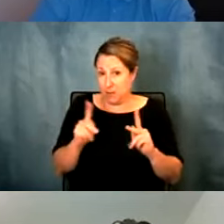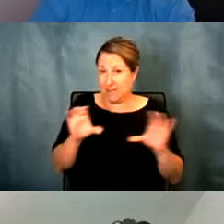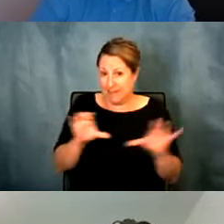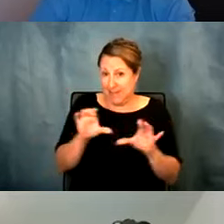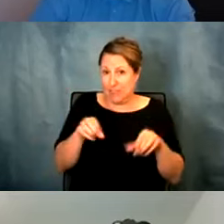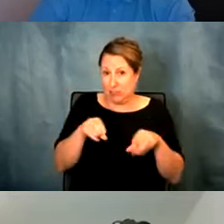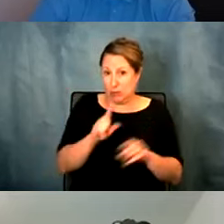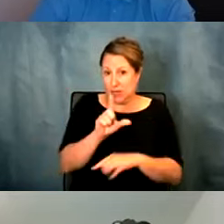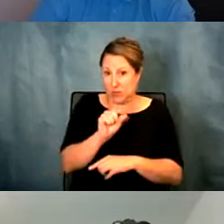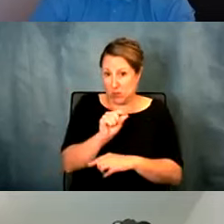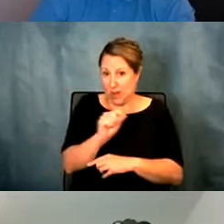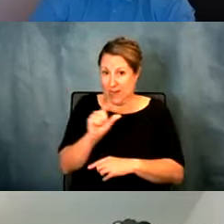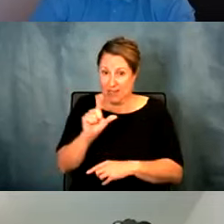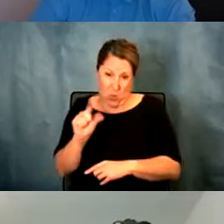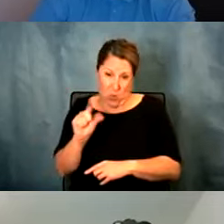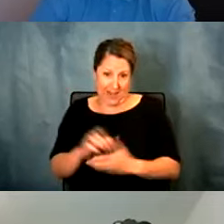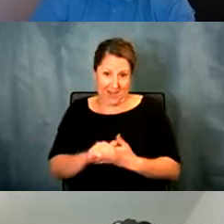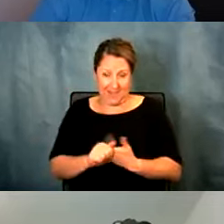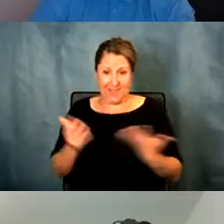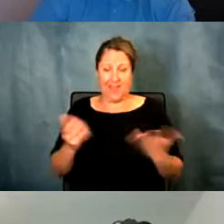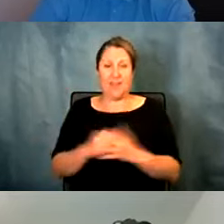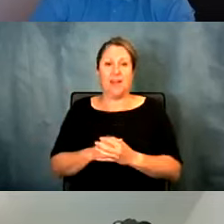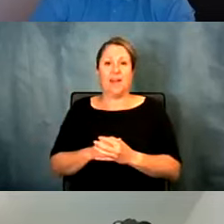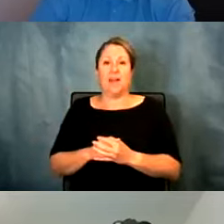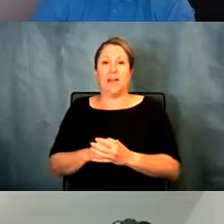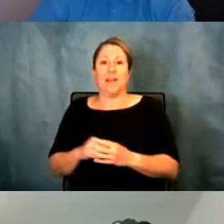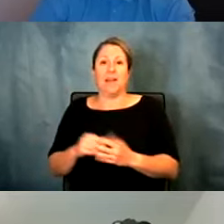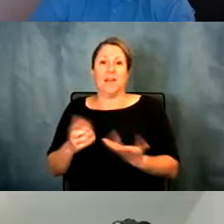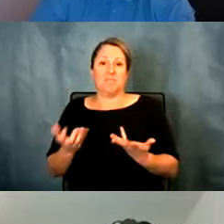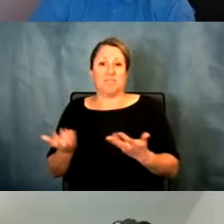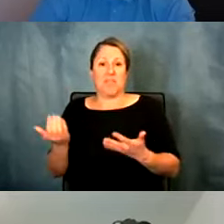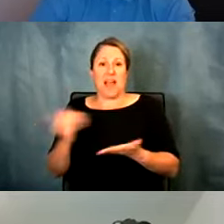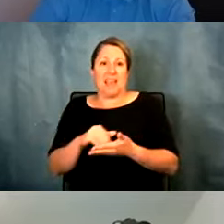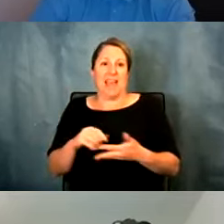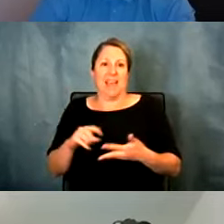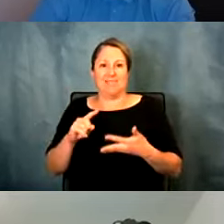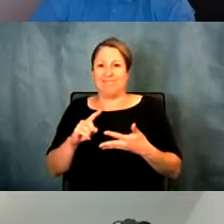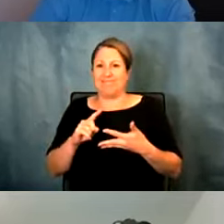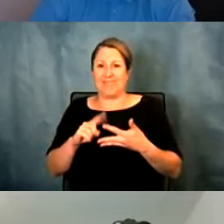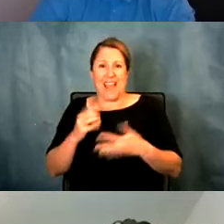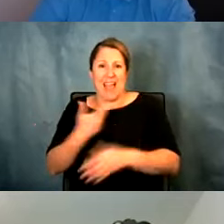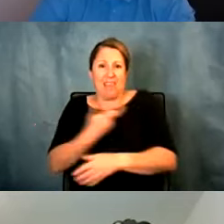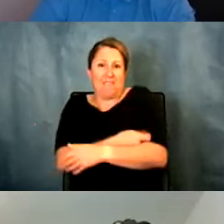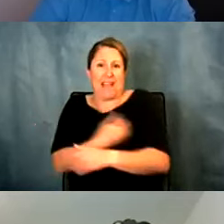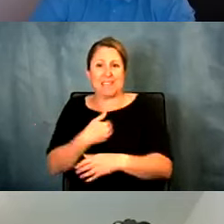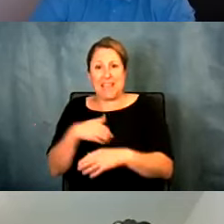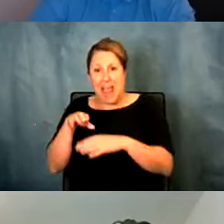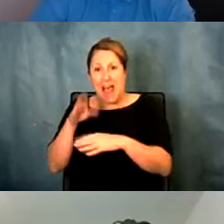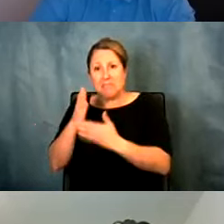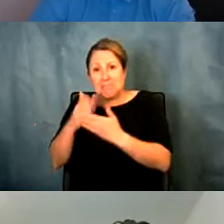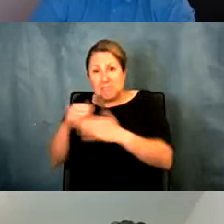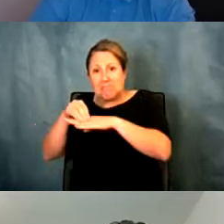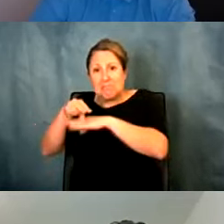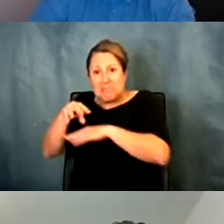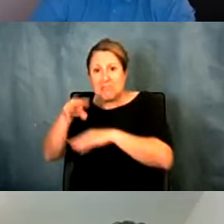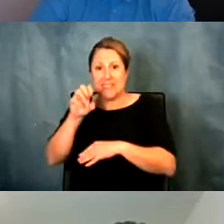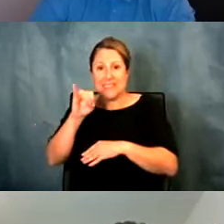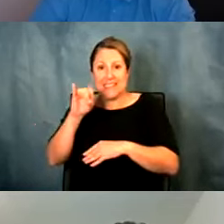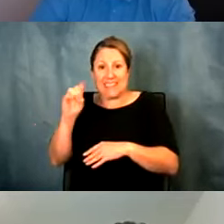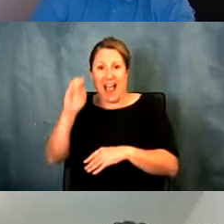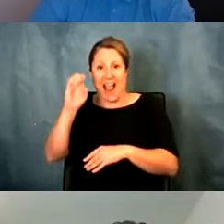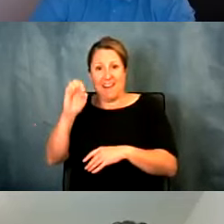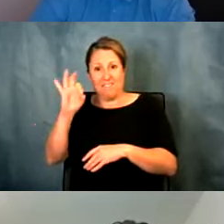mentioned earlier, the side effects from the vaccine are common, but they're temporary. So like we mentioned, I have people who have most side